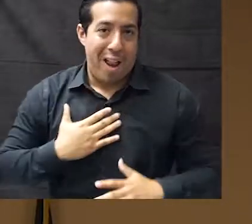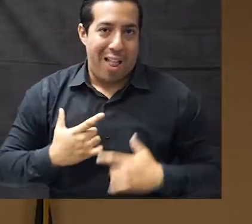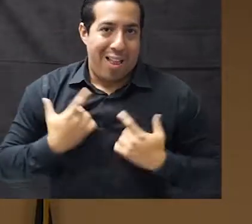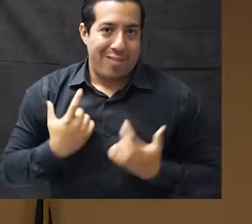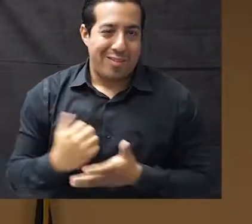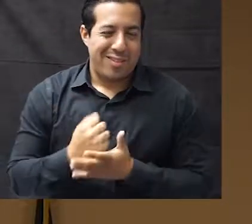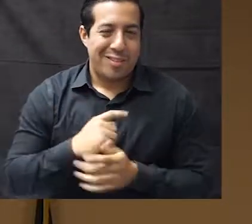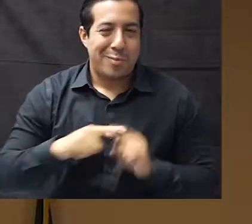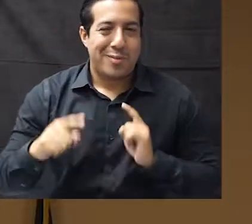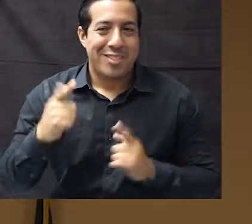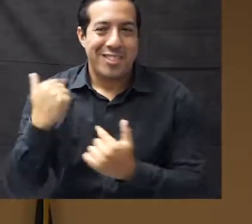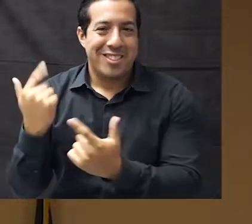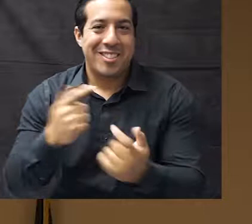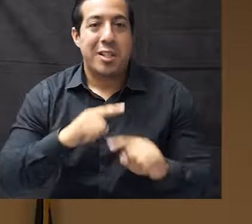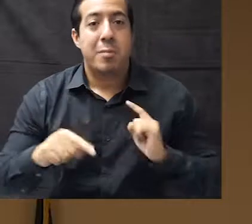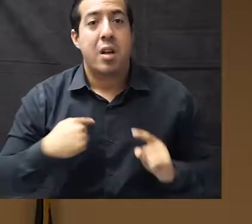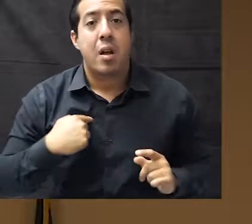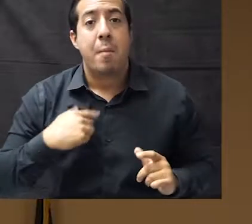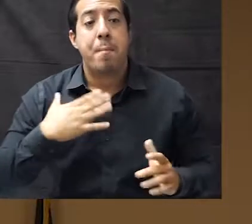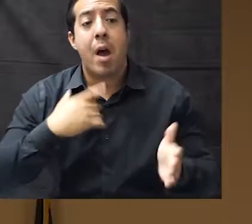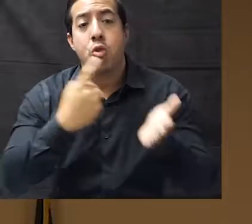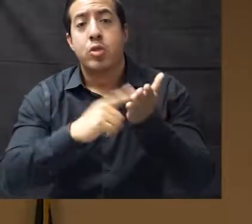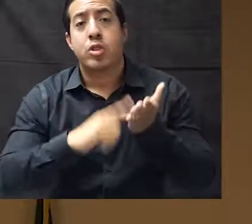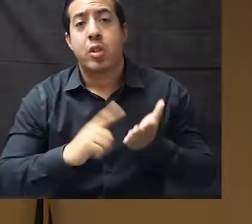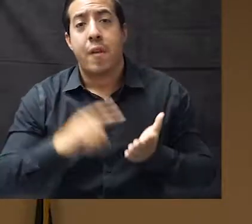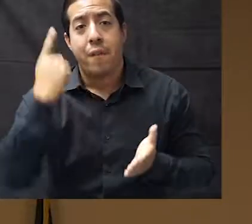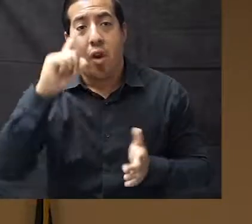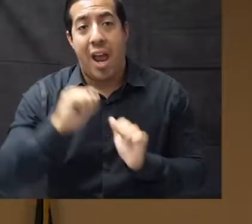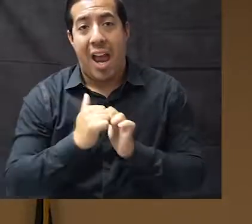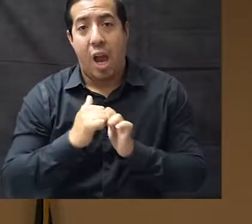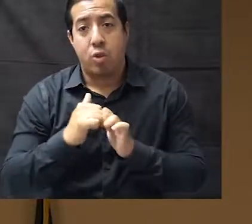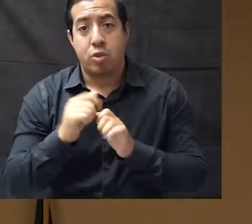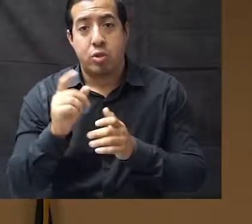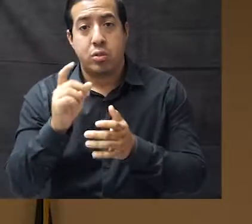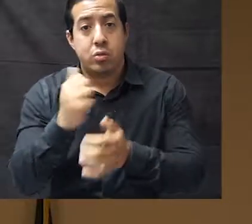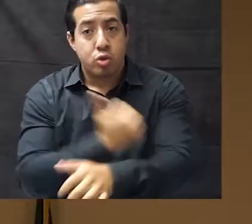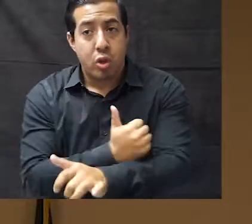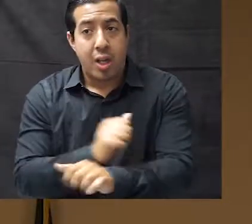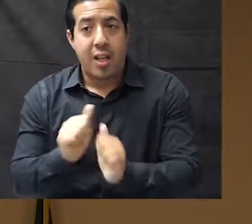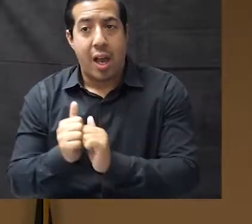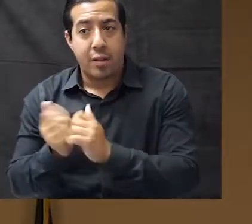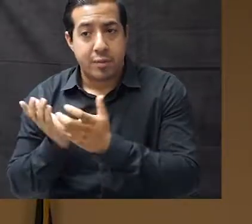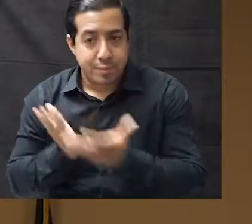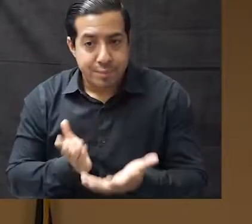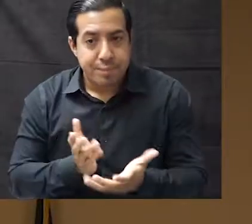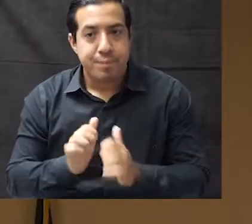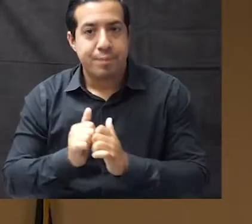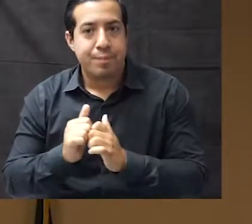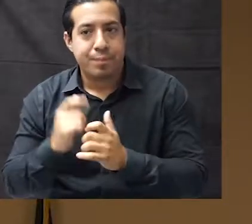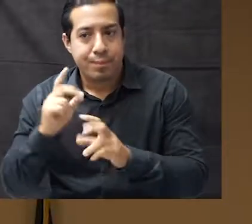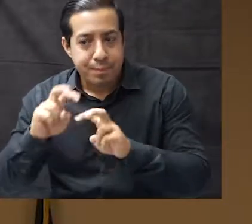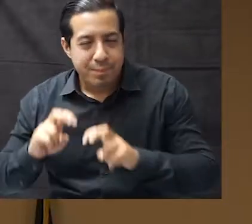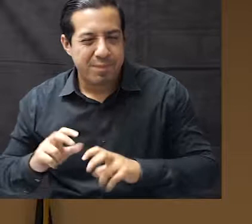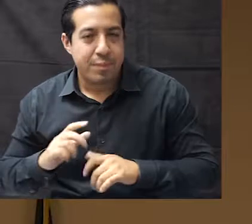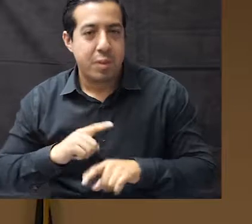It's always good for a giggle someplace along the way too, that most of my research has been in how drugs get into hair. Yeah.